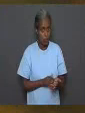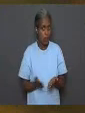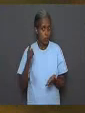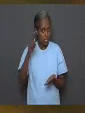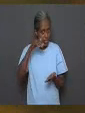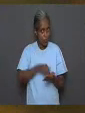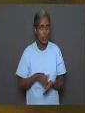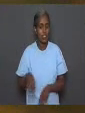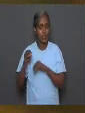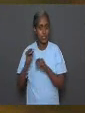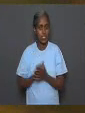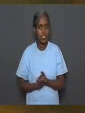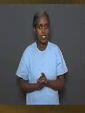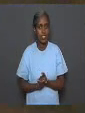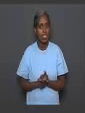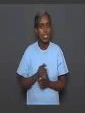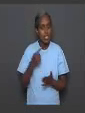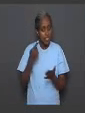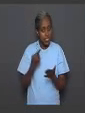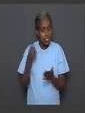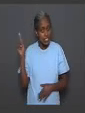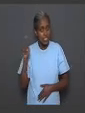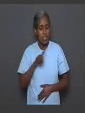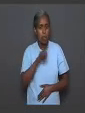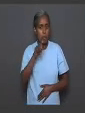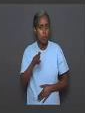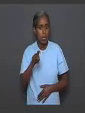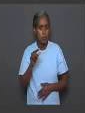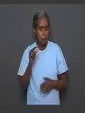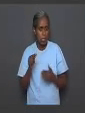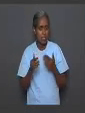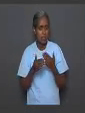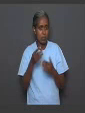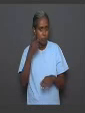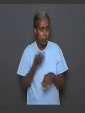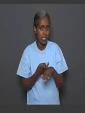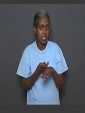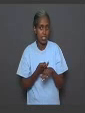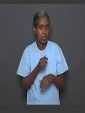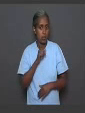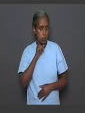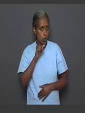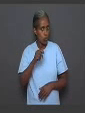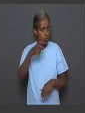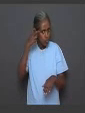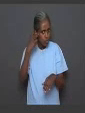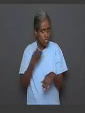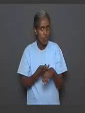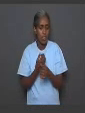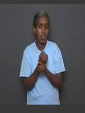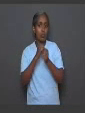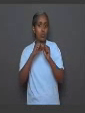Welcome back once more, students. This problem might have seemed tricky, but it is not